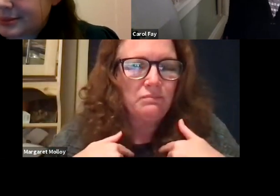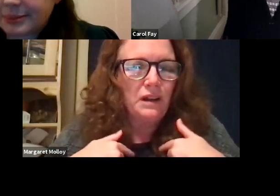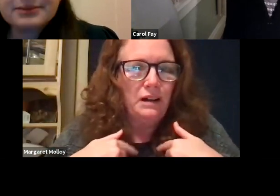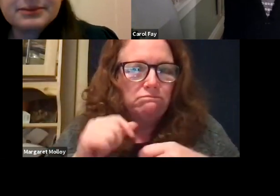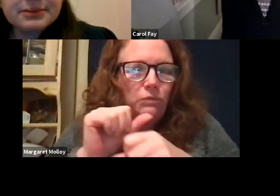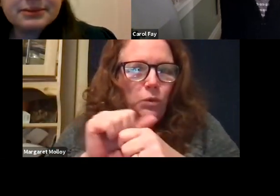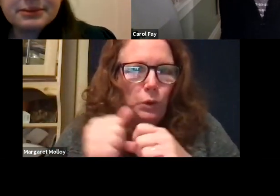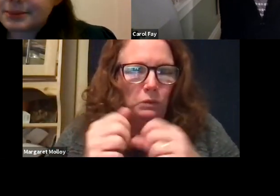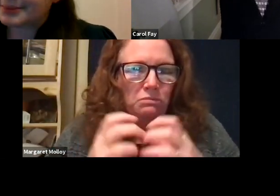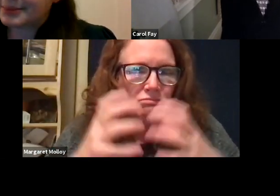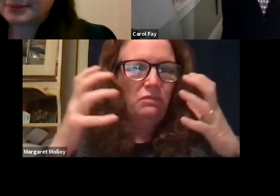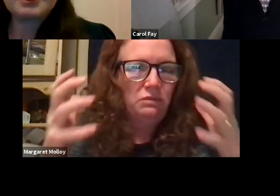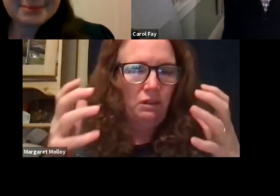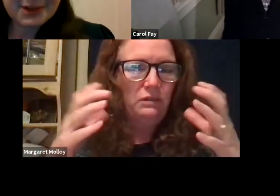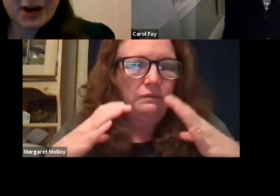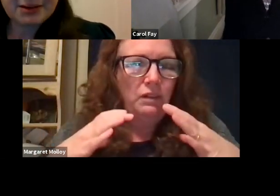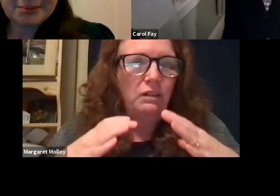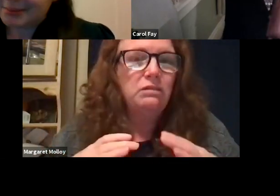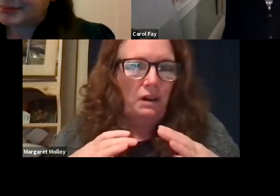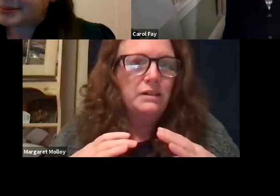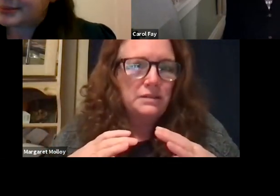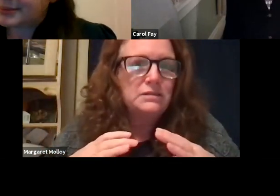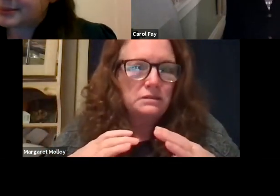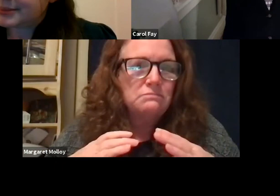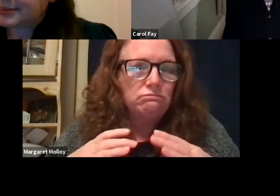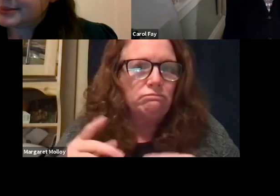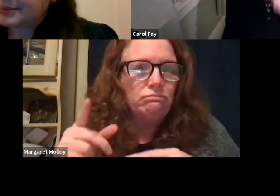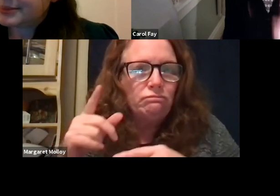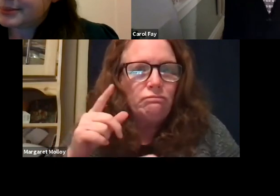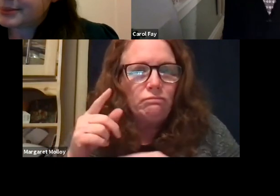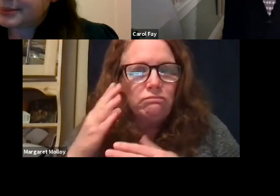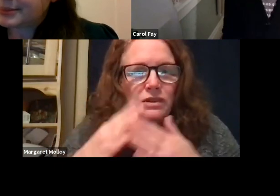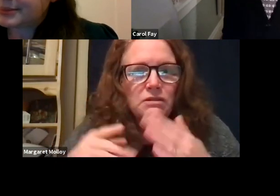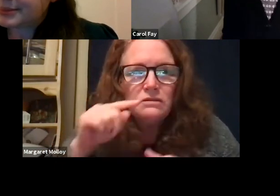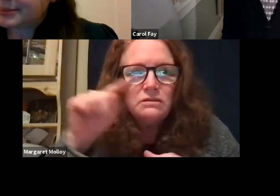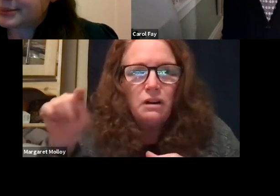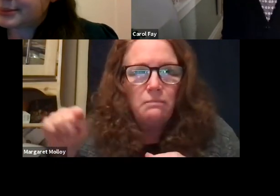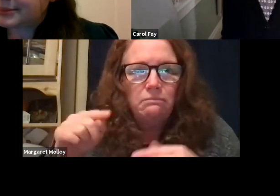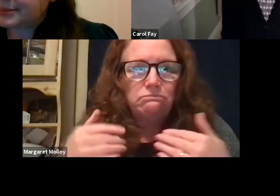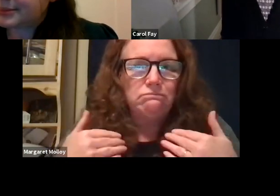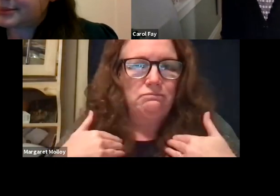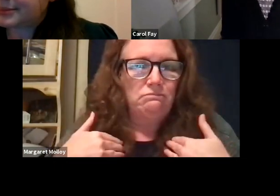and I run the Deaf Services Program. I work with a lot of clients,